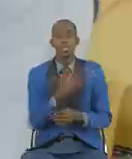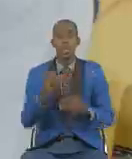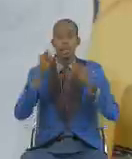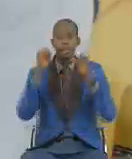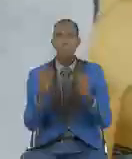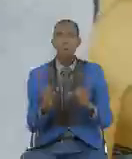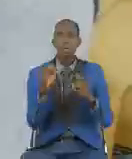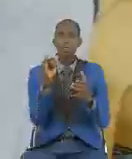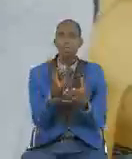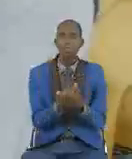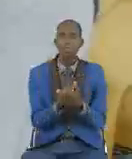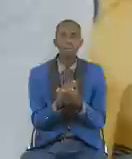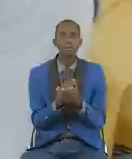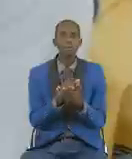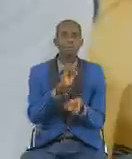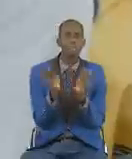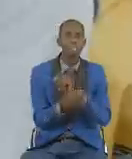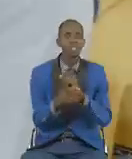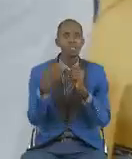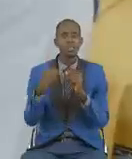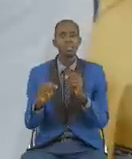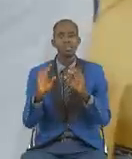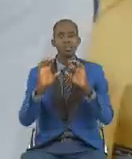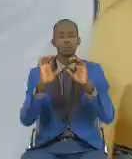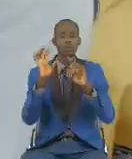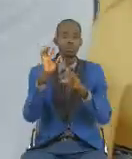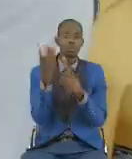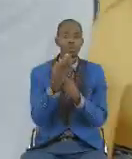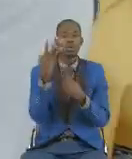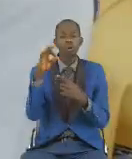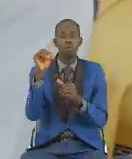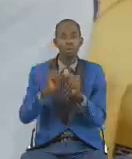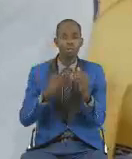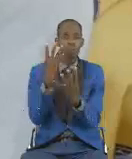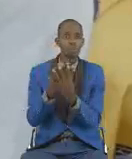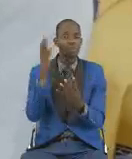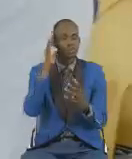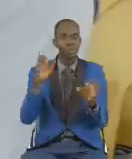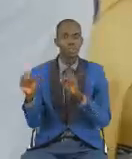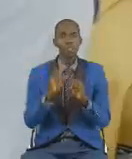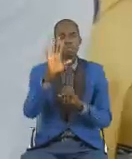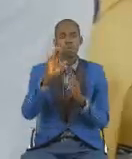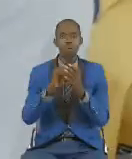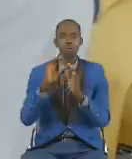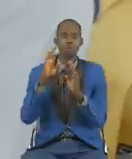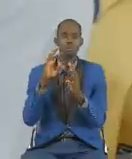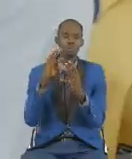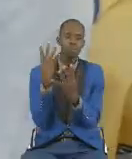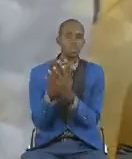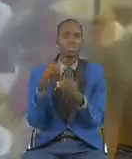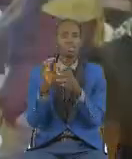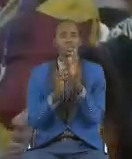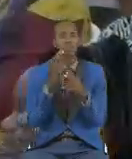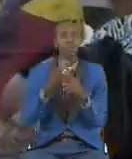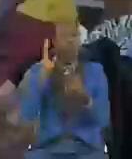the foundation of every prison will shake your prison. Will open the prison doors.